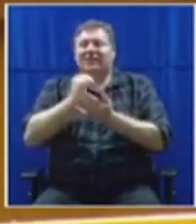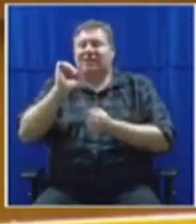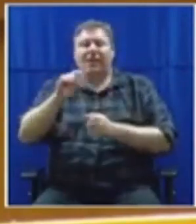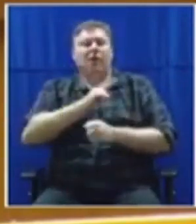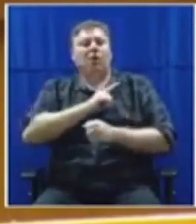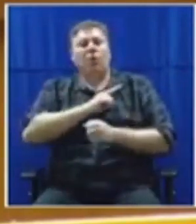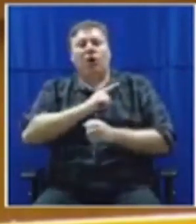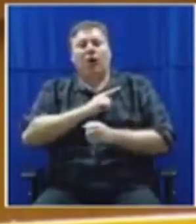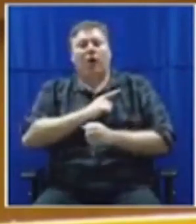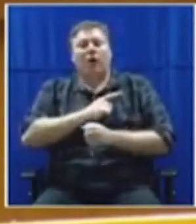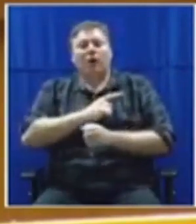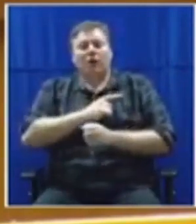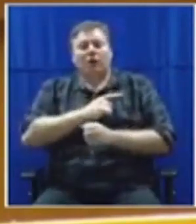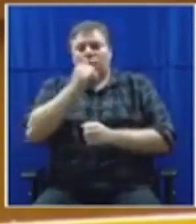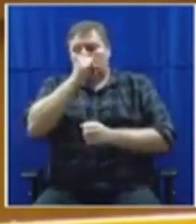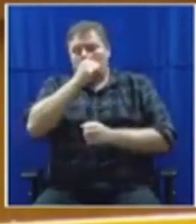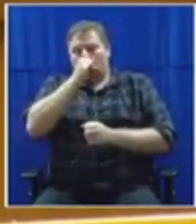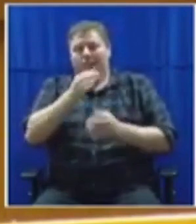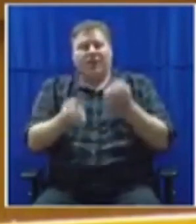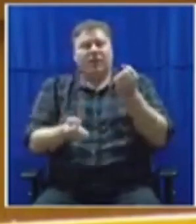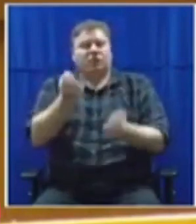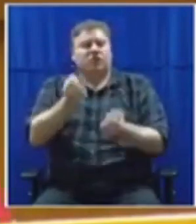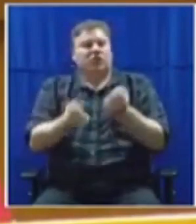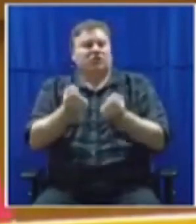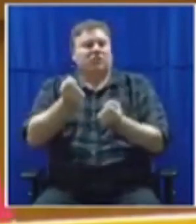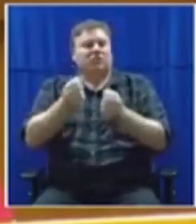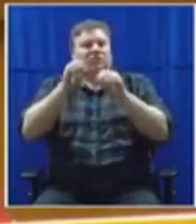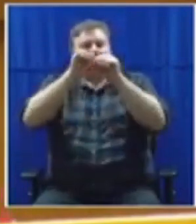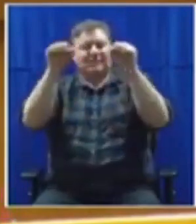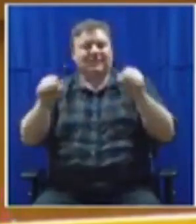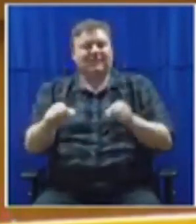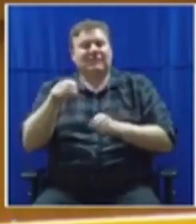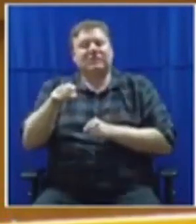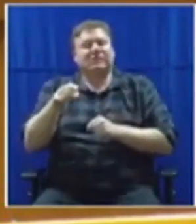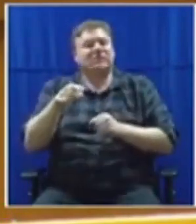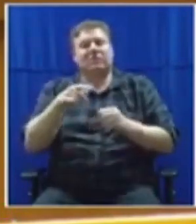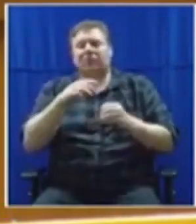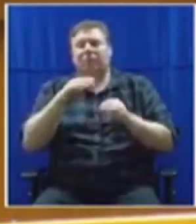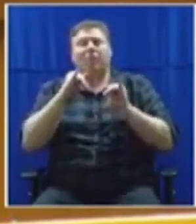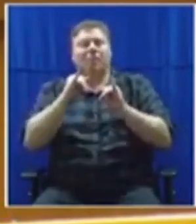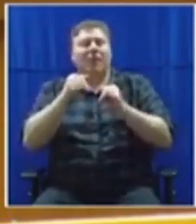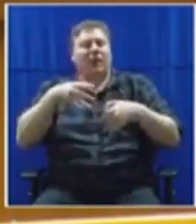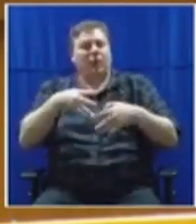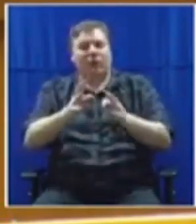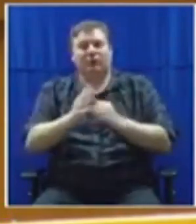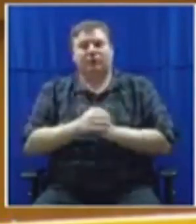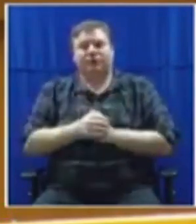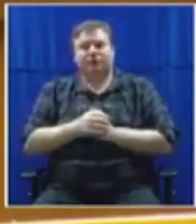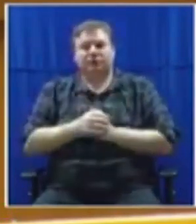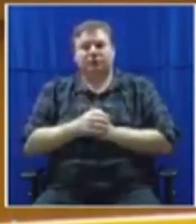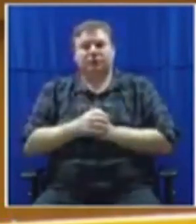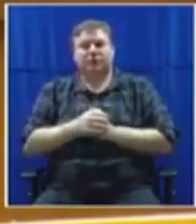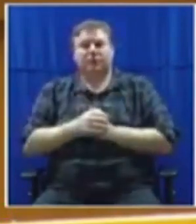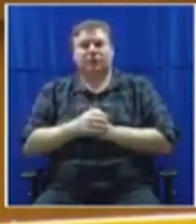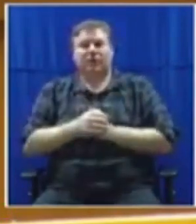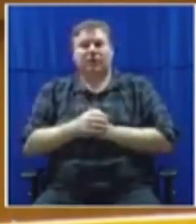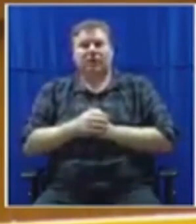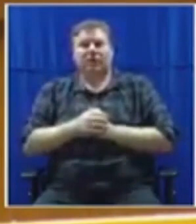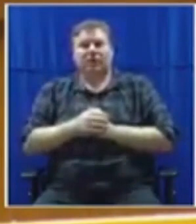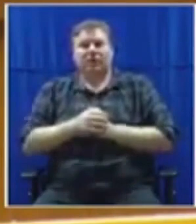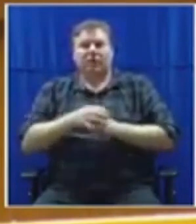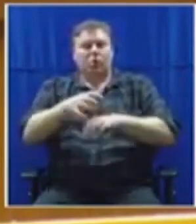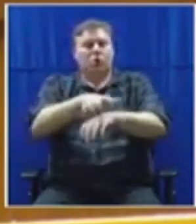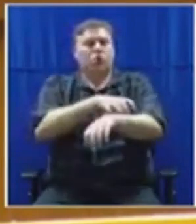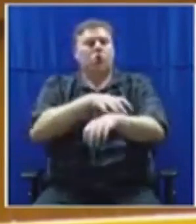is fraught with inefficiencies. They remain largely unknown in deep rural areas under